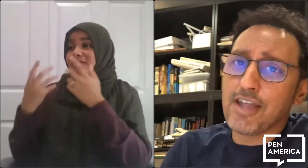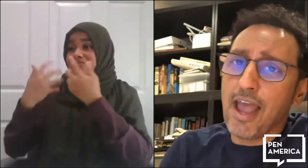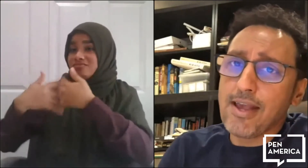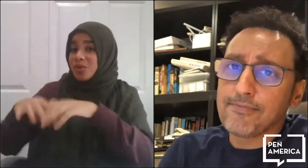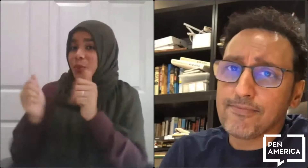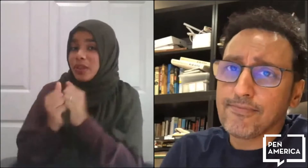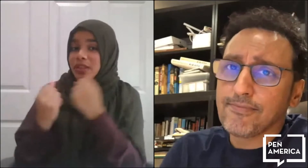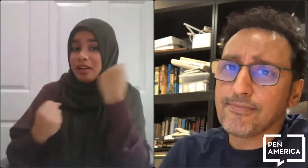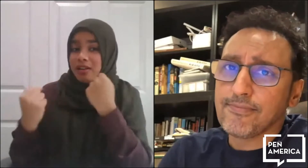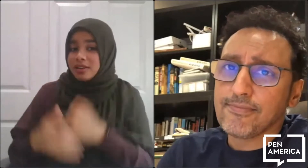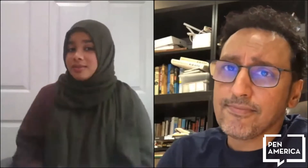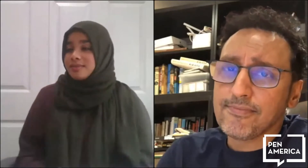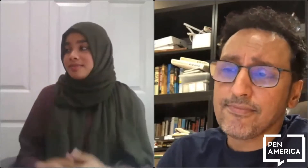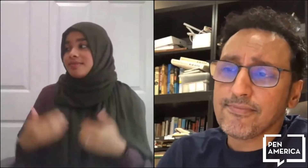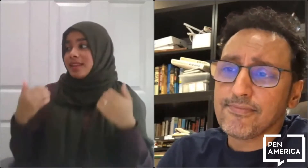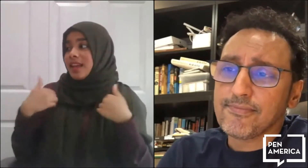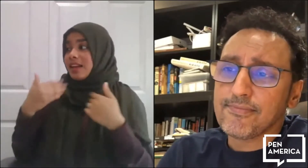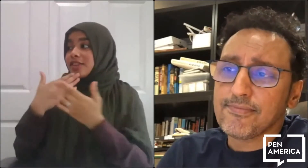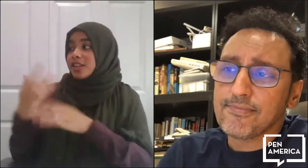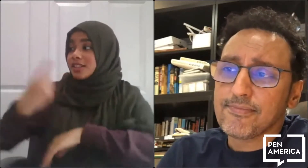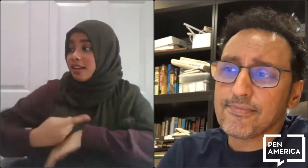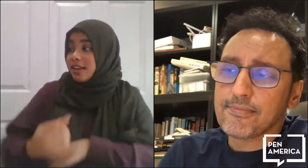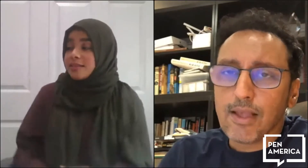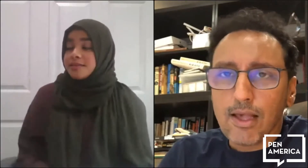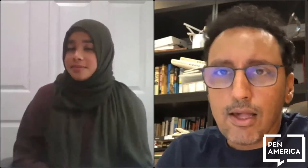a good day.